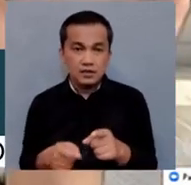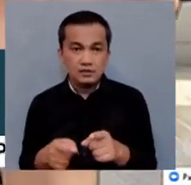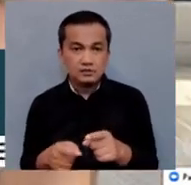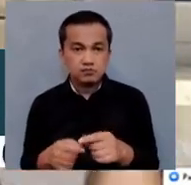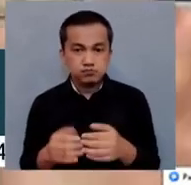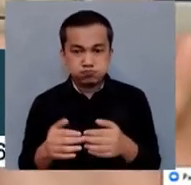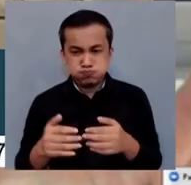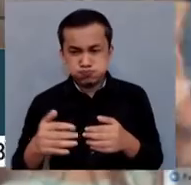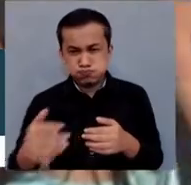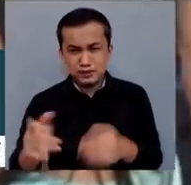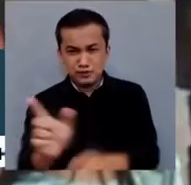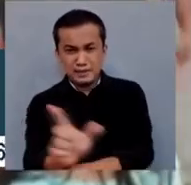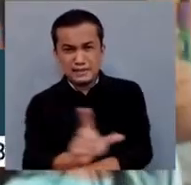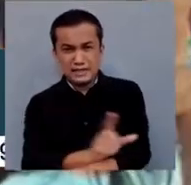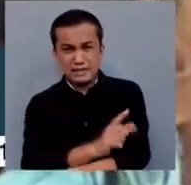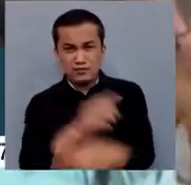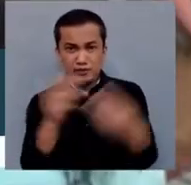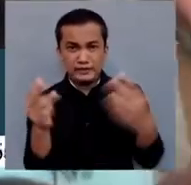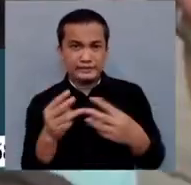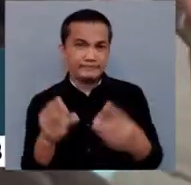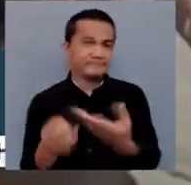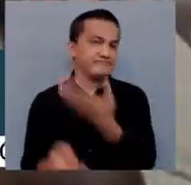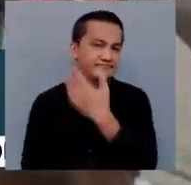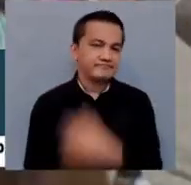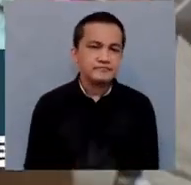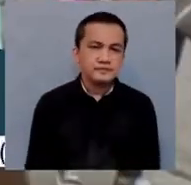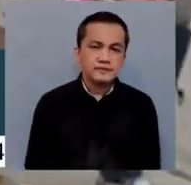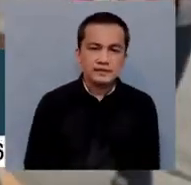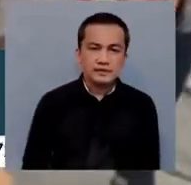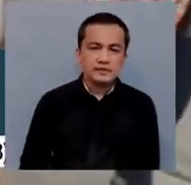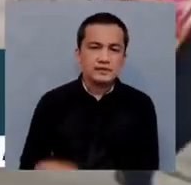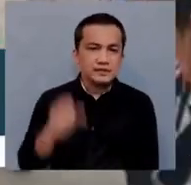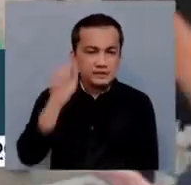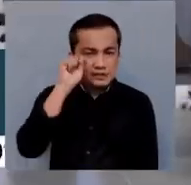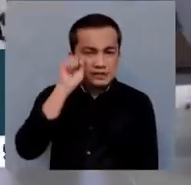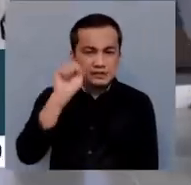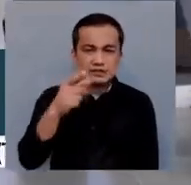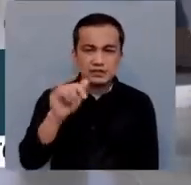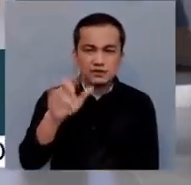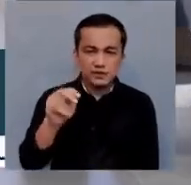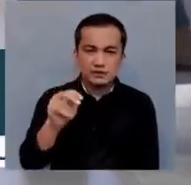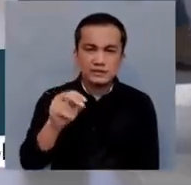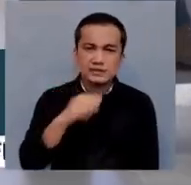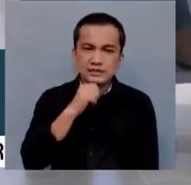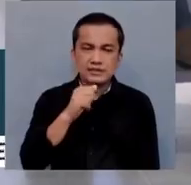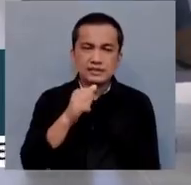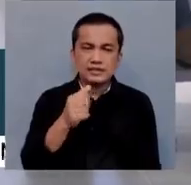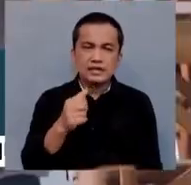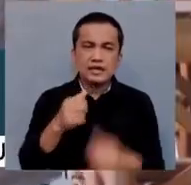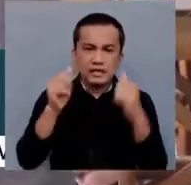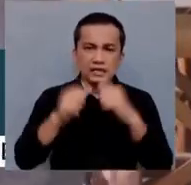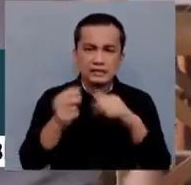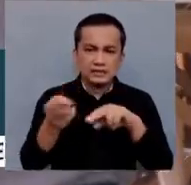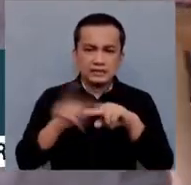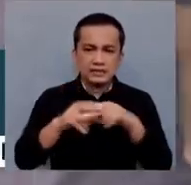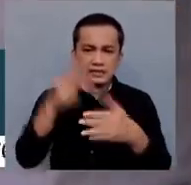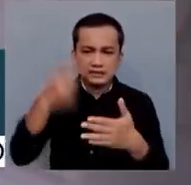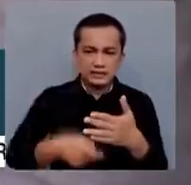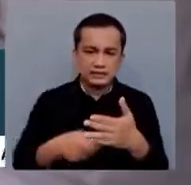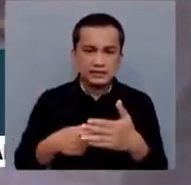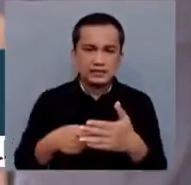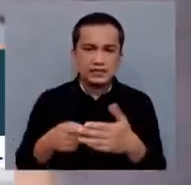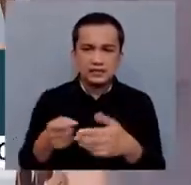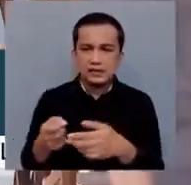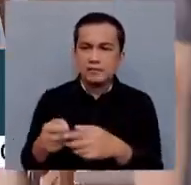itong gera. Gatchalian is not in favor of raising income tax, but is studying the possibility of raising